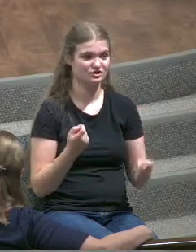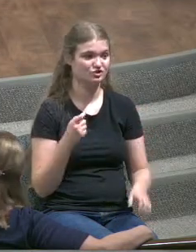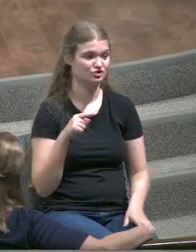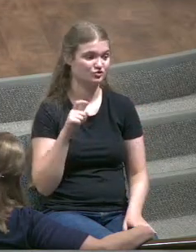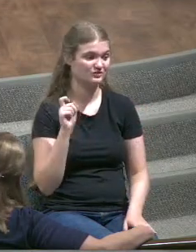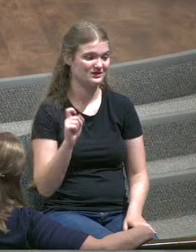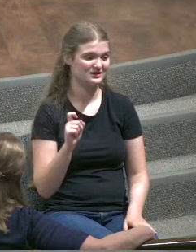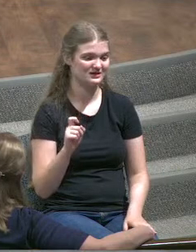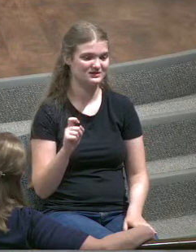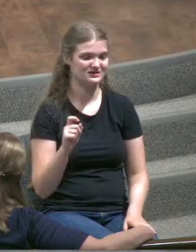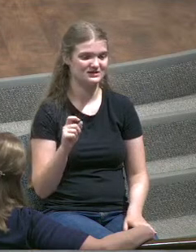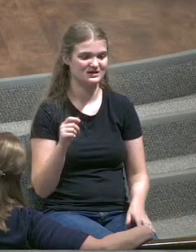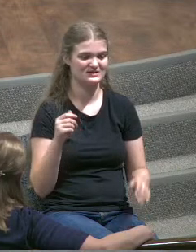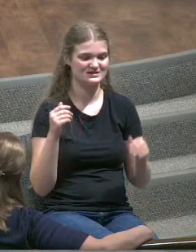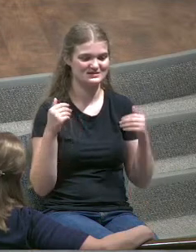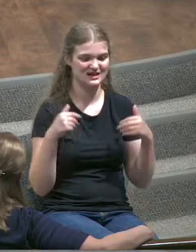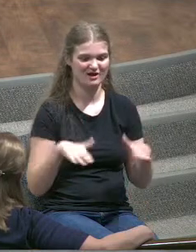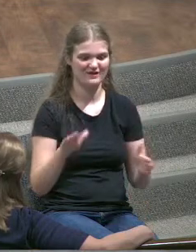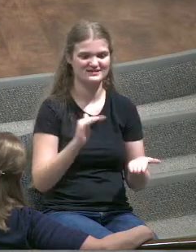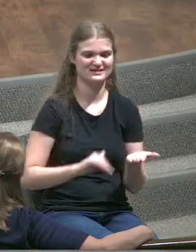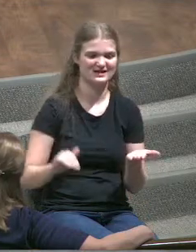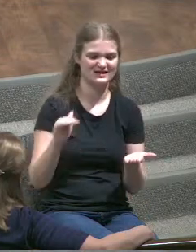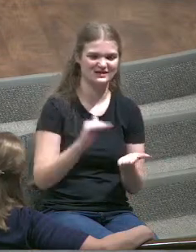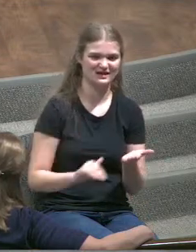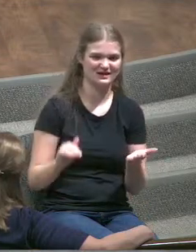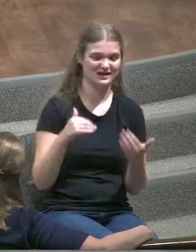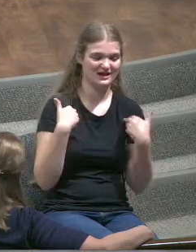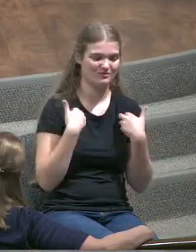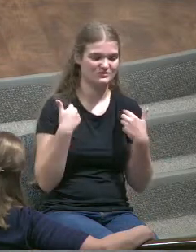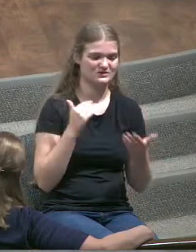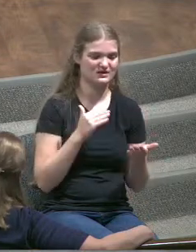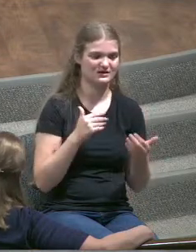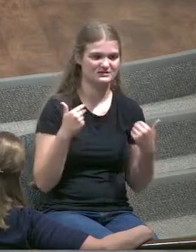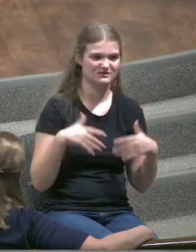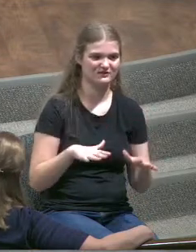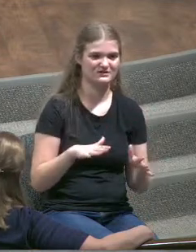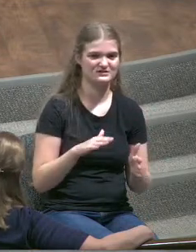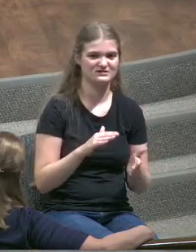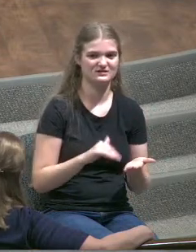on sacrificing over and over and over again, but now with the new covenant,